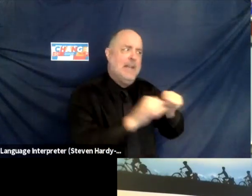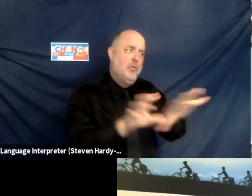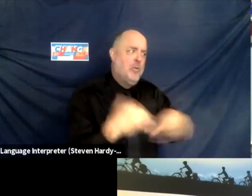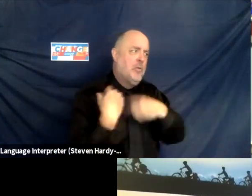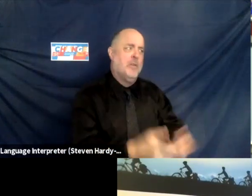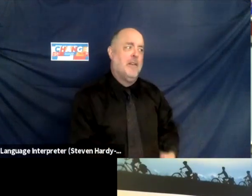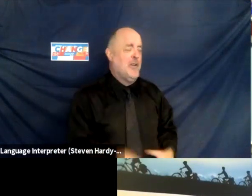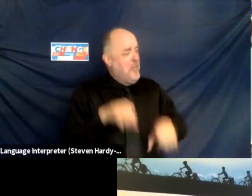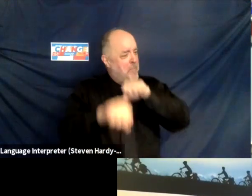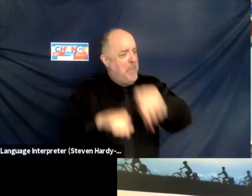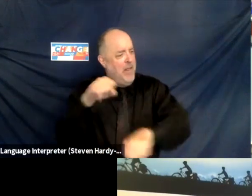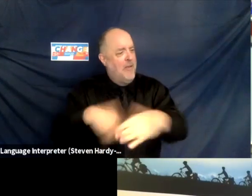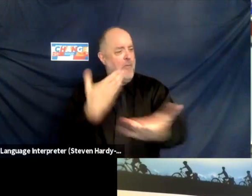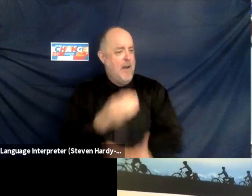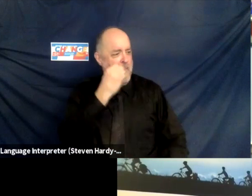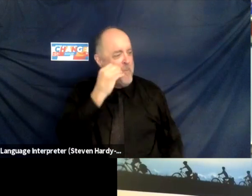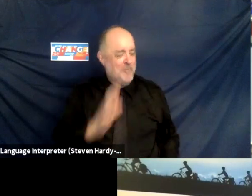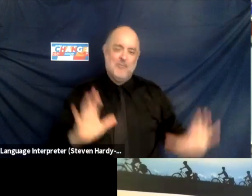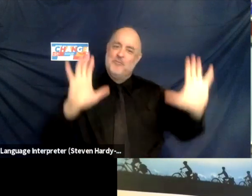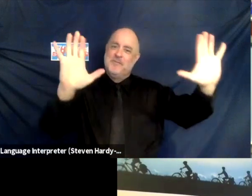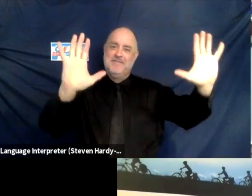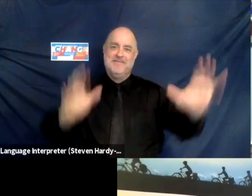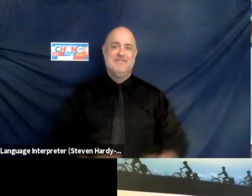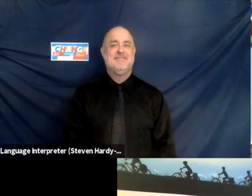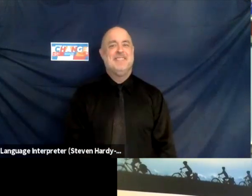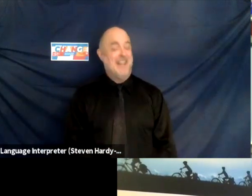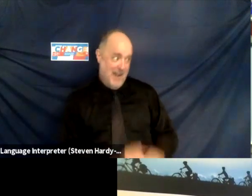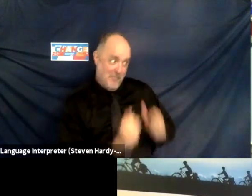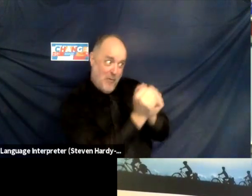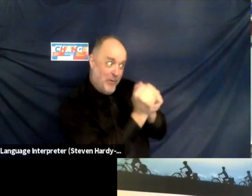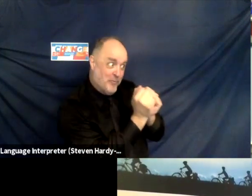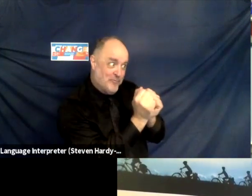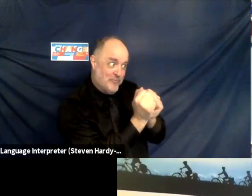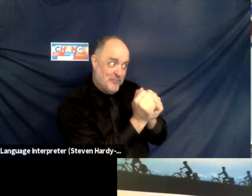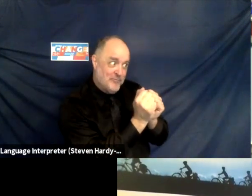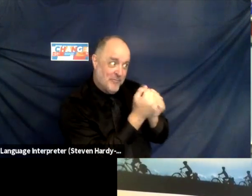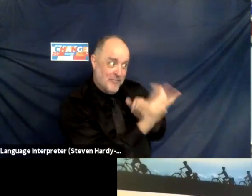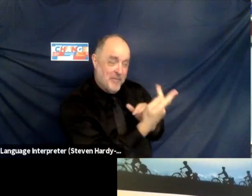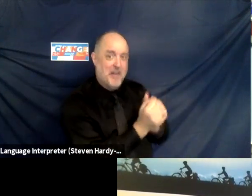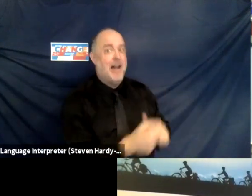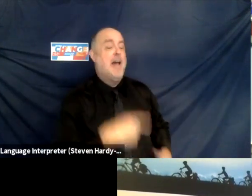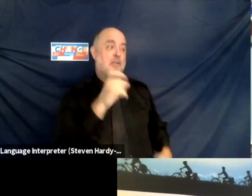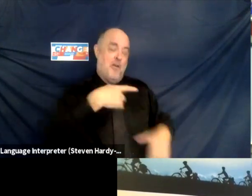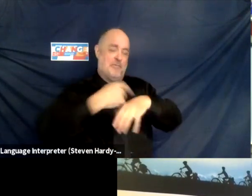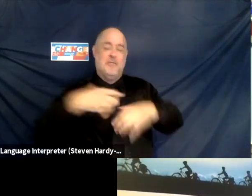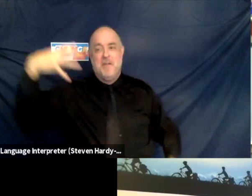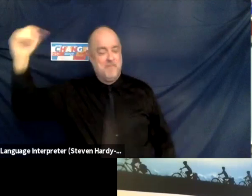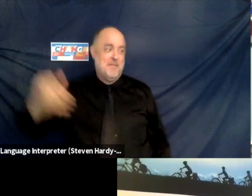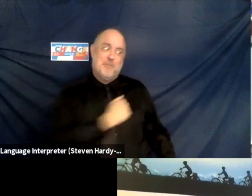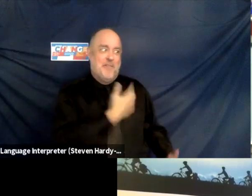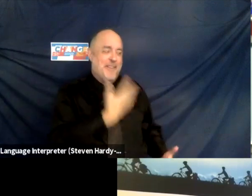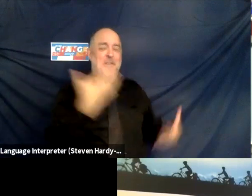way home. So, and I'm with you. Oh, that's great. Well, I gotta go. I'm sorry. We're happy to be with you. Thank you